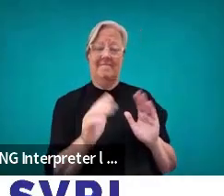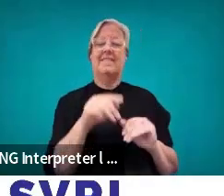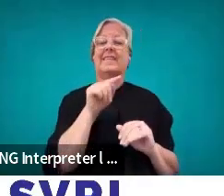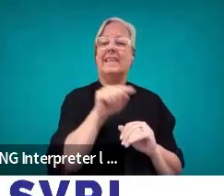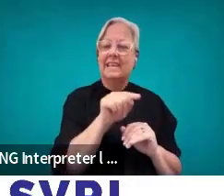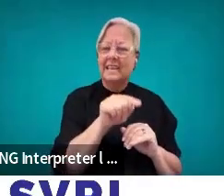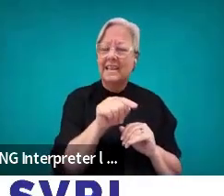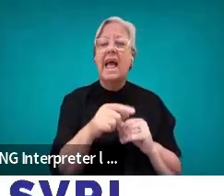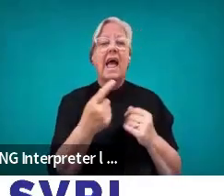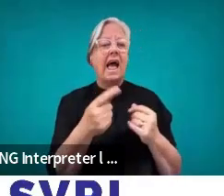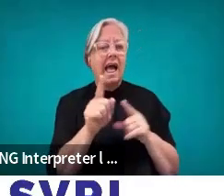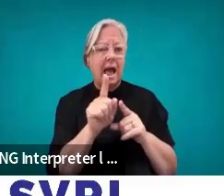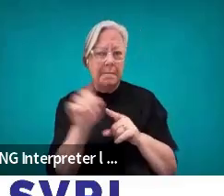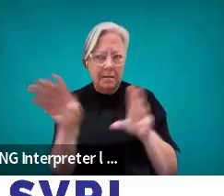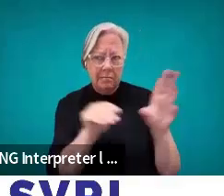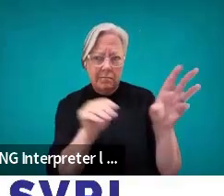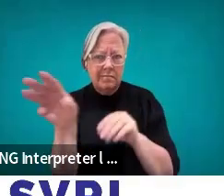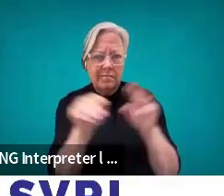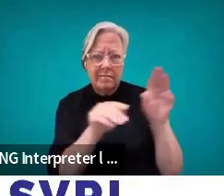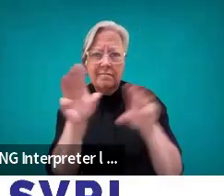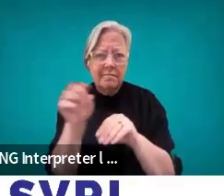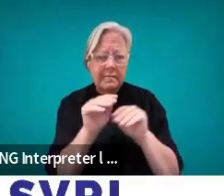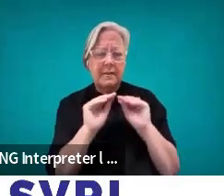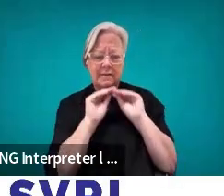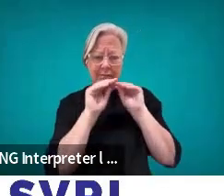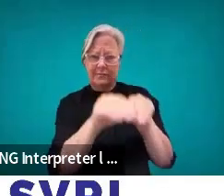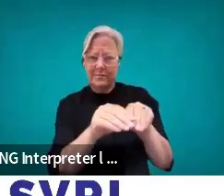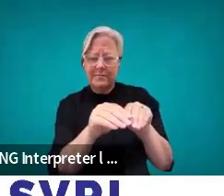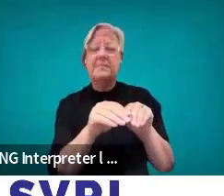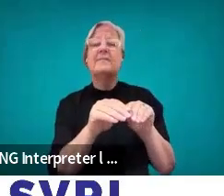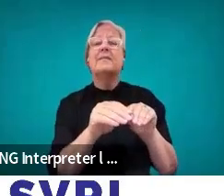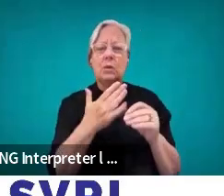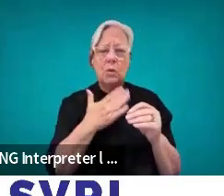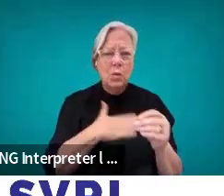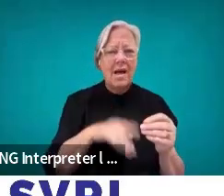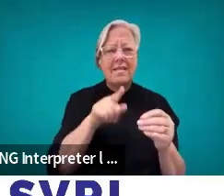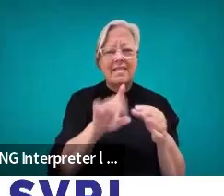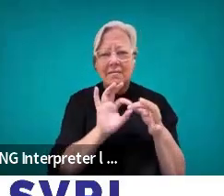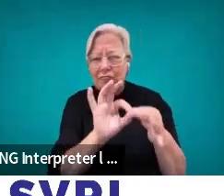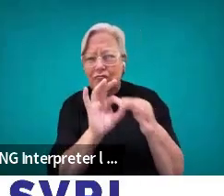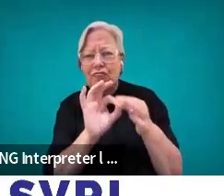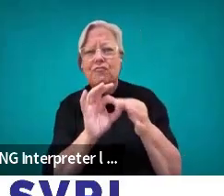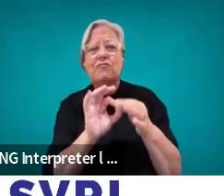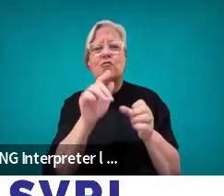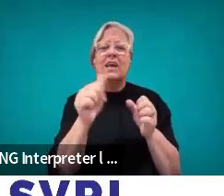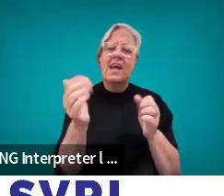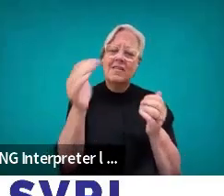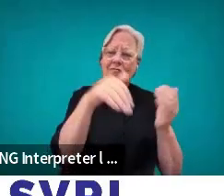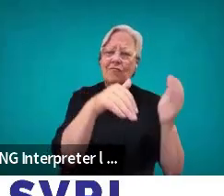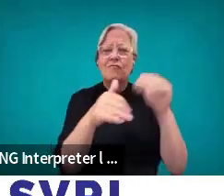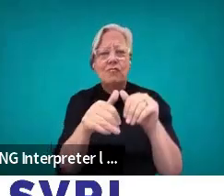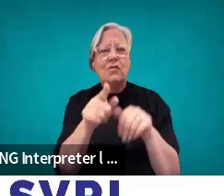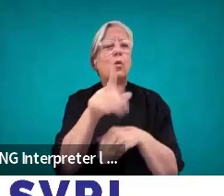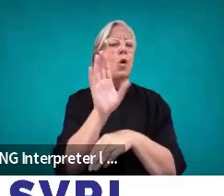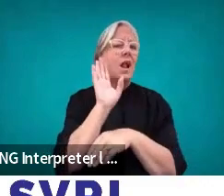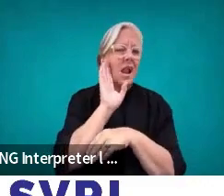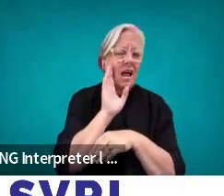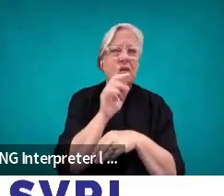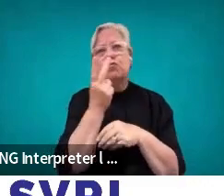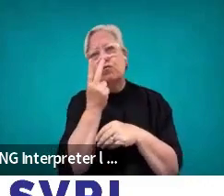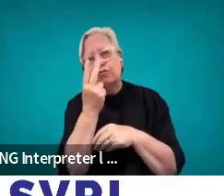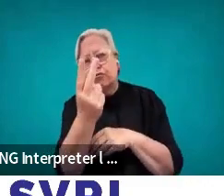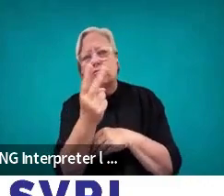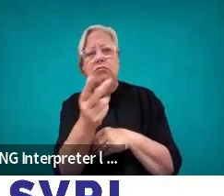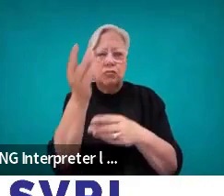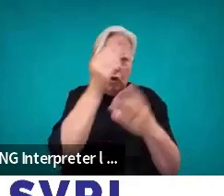Town Forum an opportunity to engage with, to come and be a part of, to listen and to learn, and to